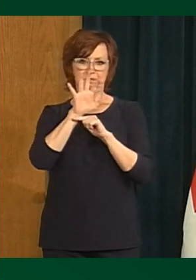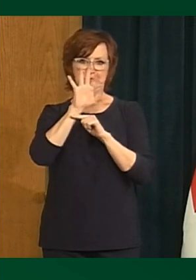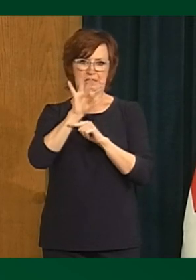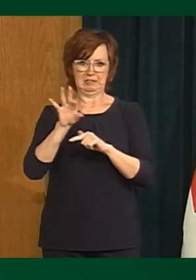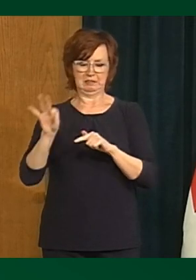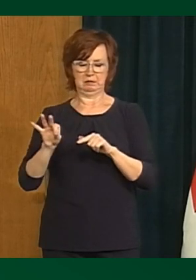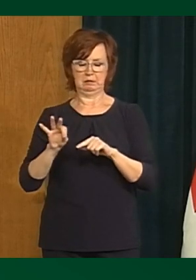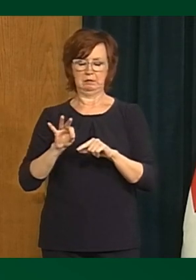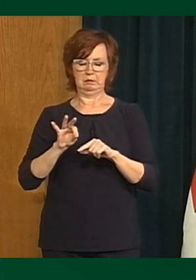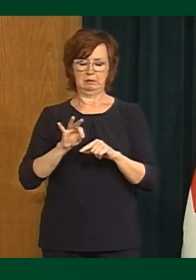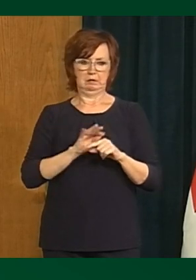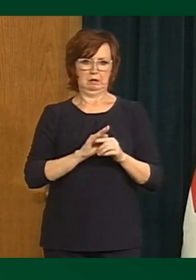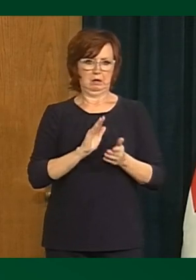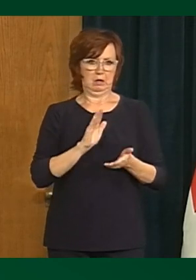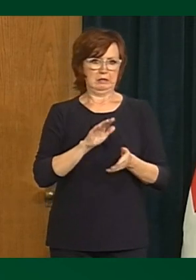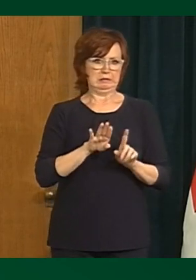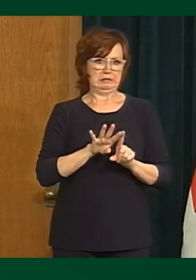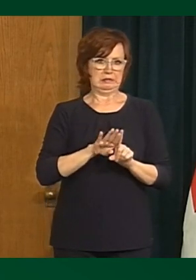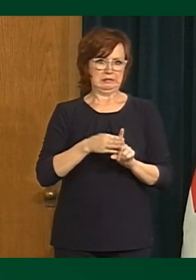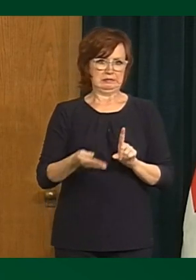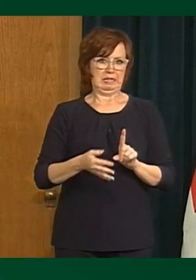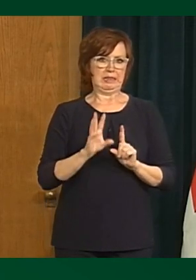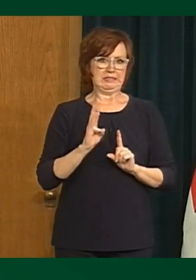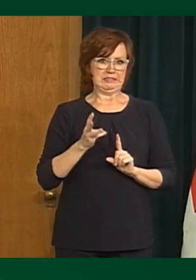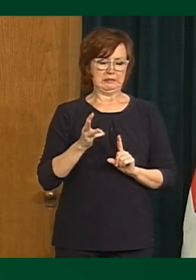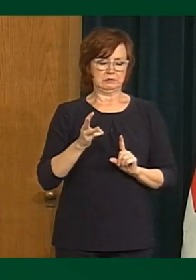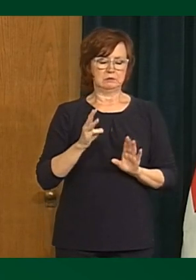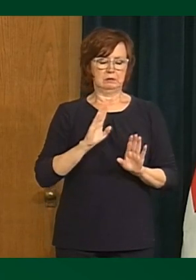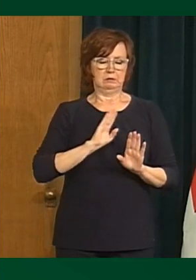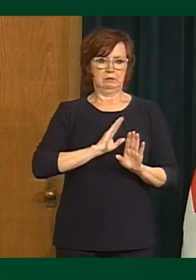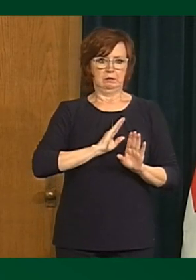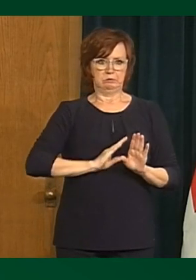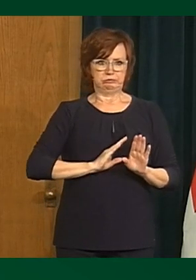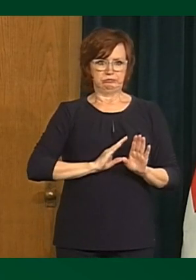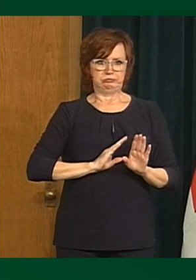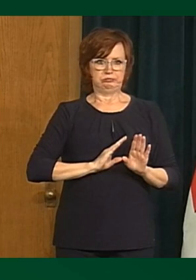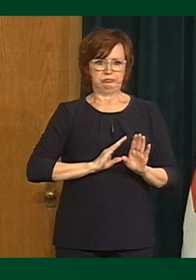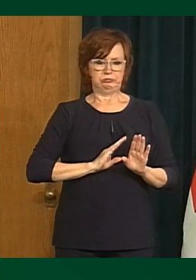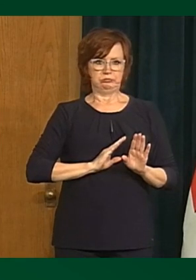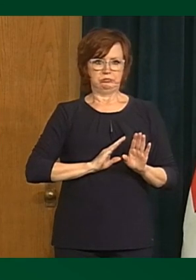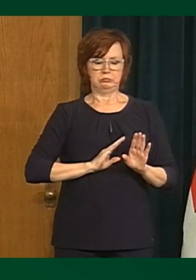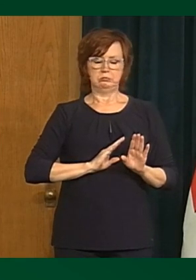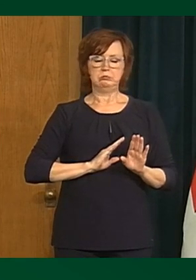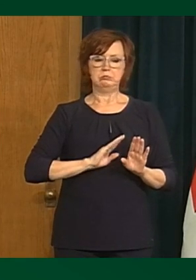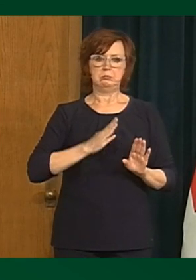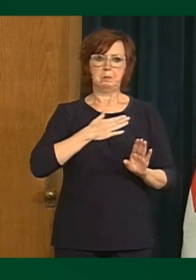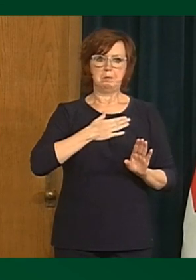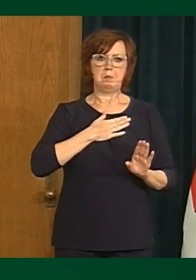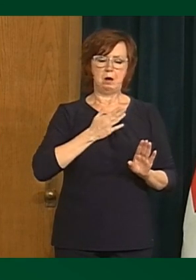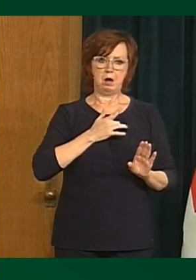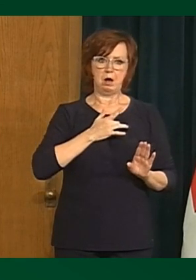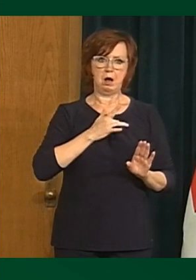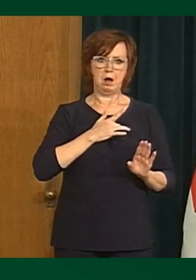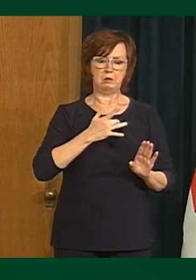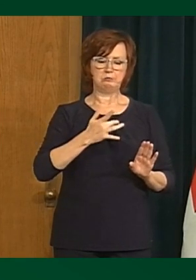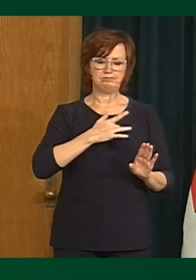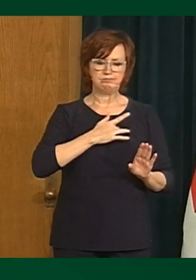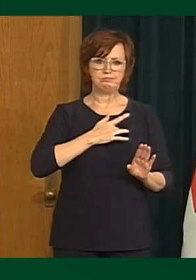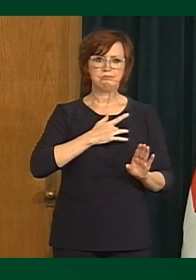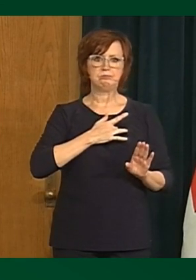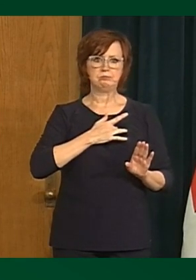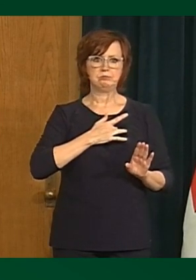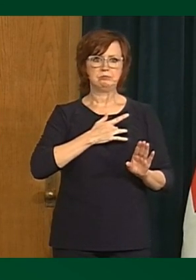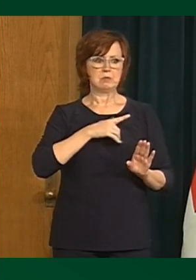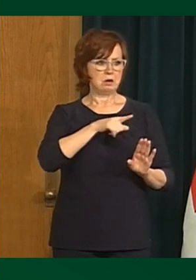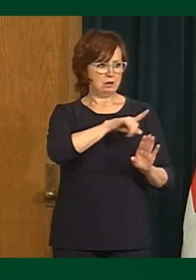And I feel for each and every one of those families that has a loved one that they have been unable to see, and I commend the Saskatchewan Health